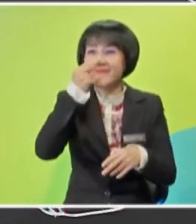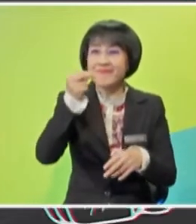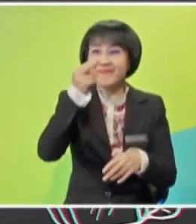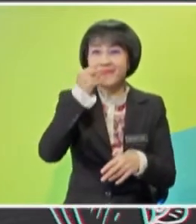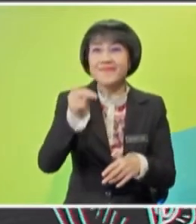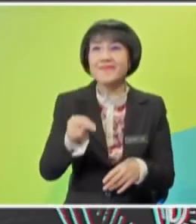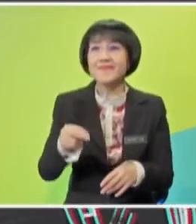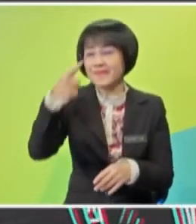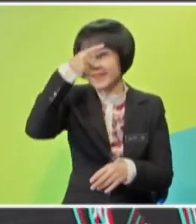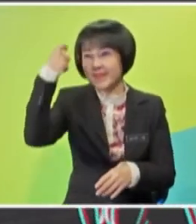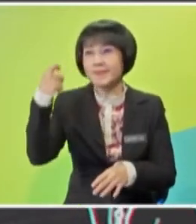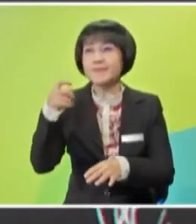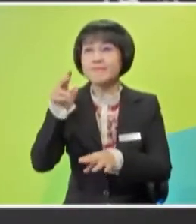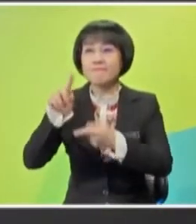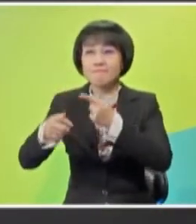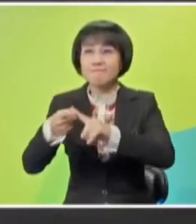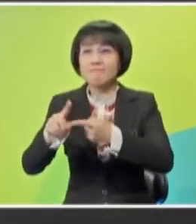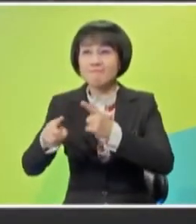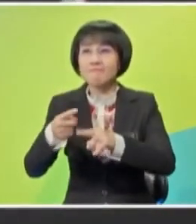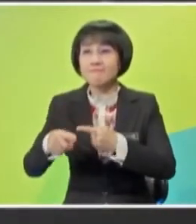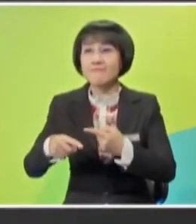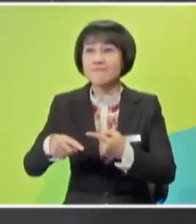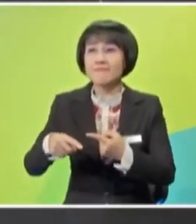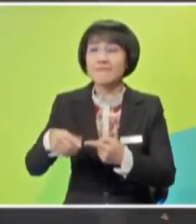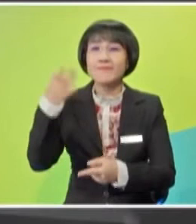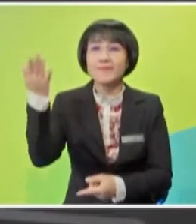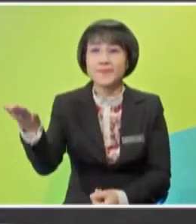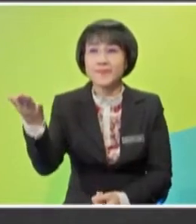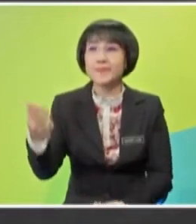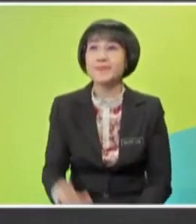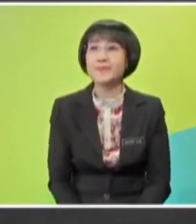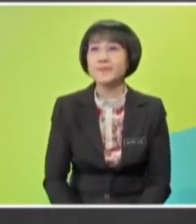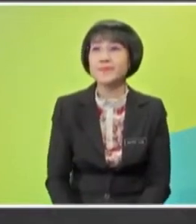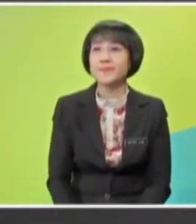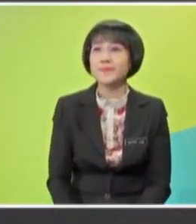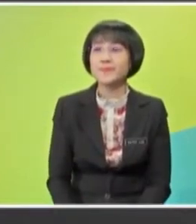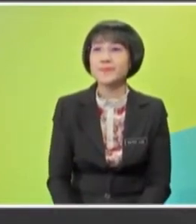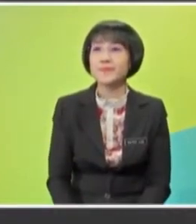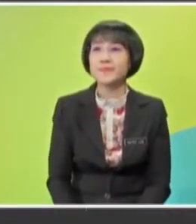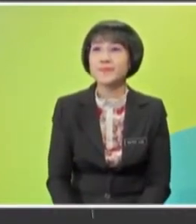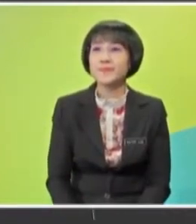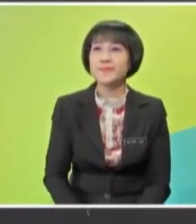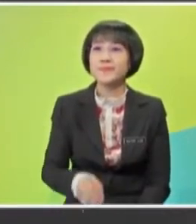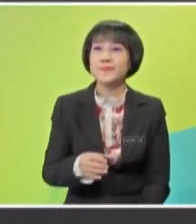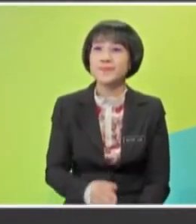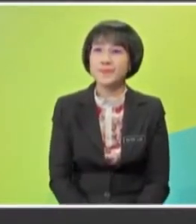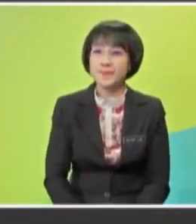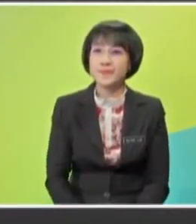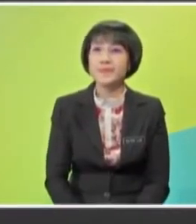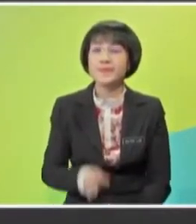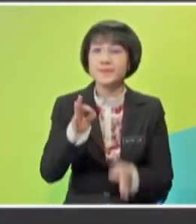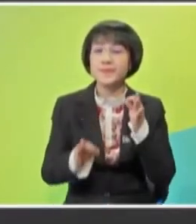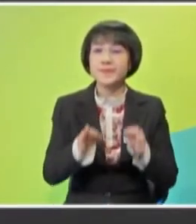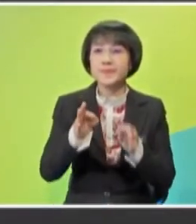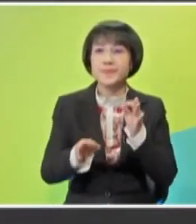be there. If he didn't go to the party, he would have more time to study and will excel in his exam.